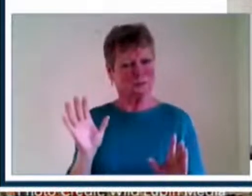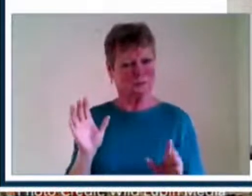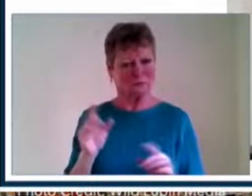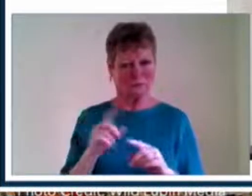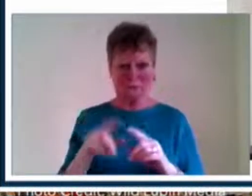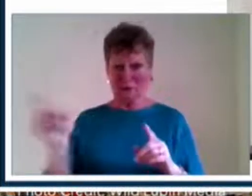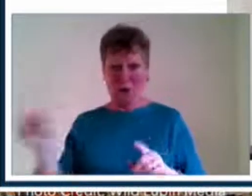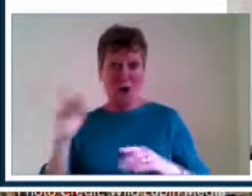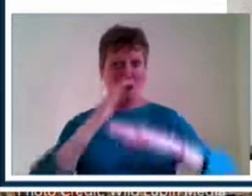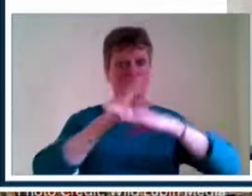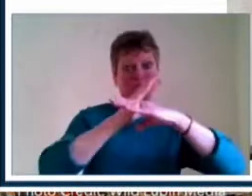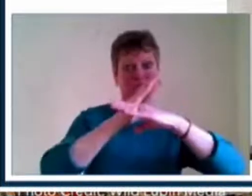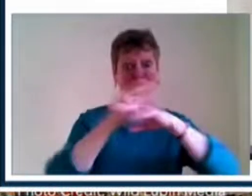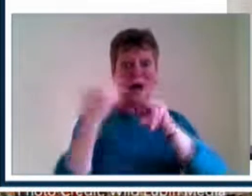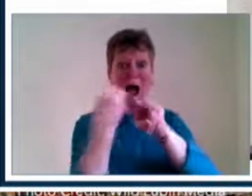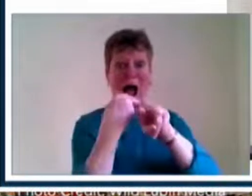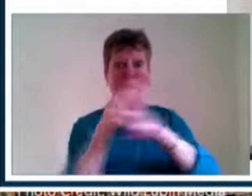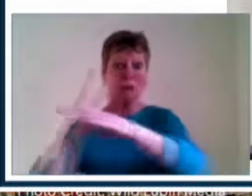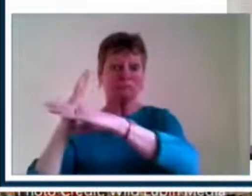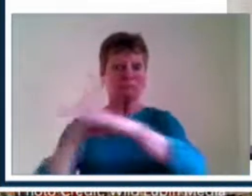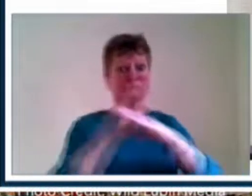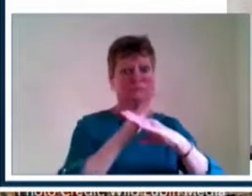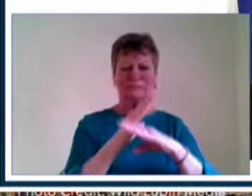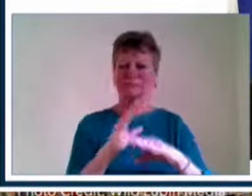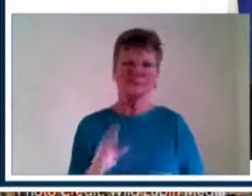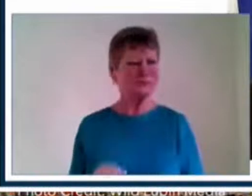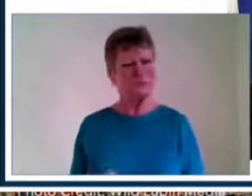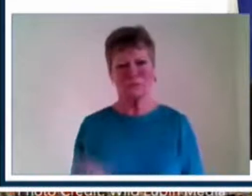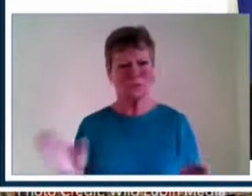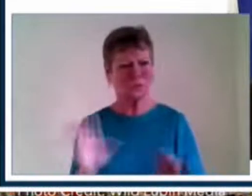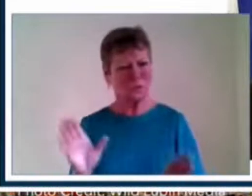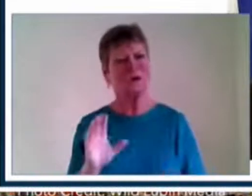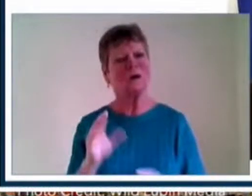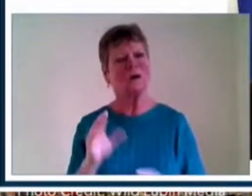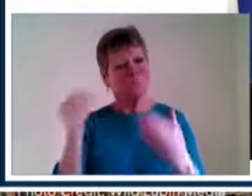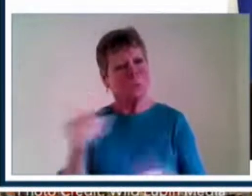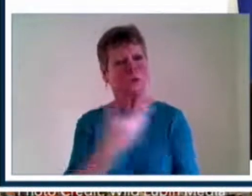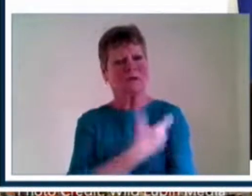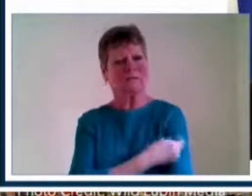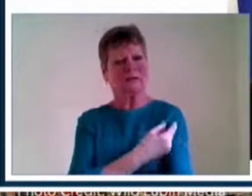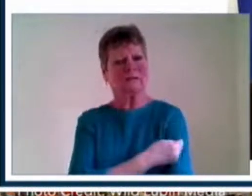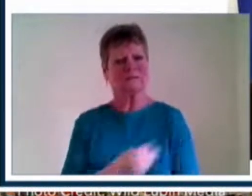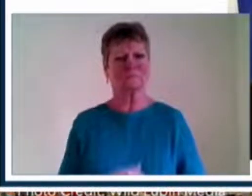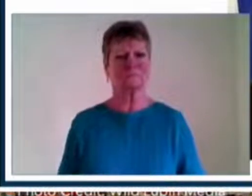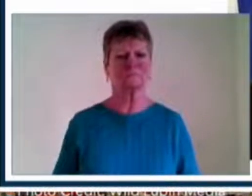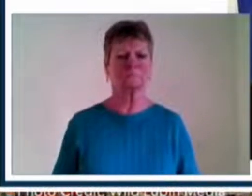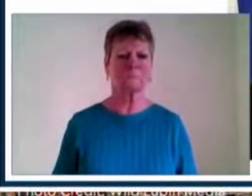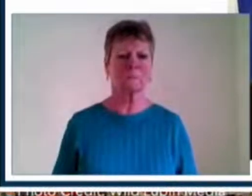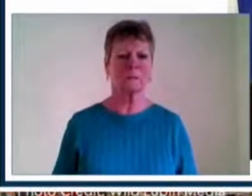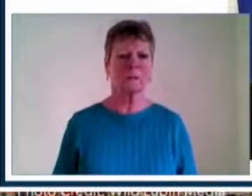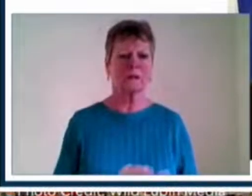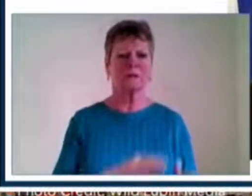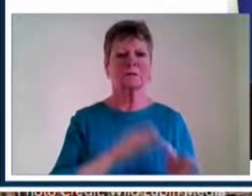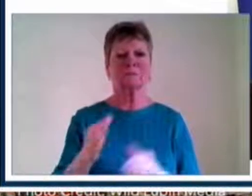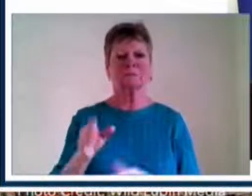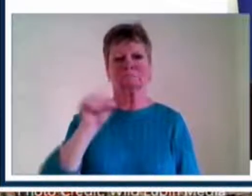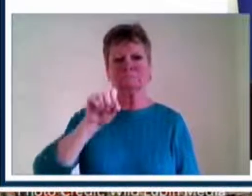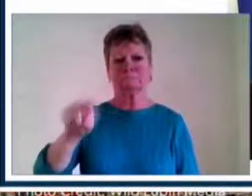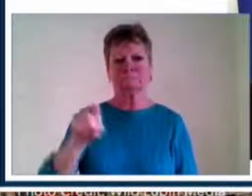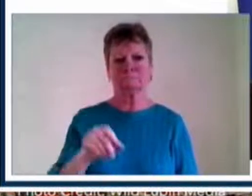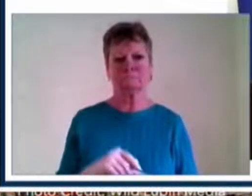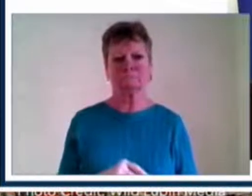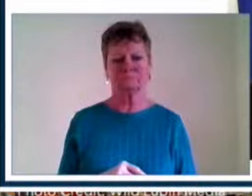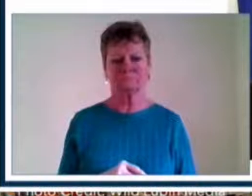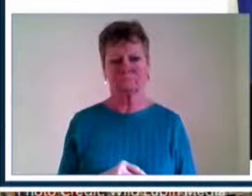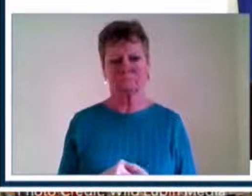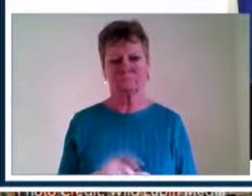blocking highways. It involves getting vaccinated. Go ahead with your follow-up, Natasha. Thank you. Dr. Strang, last week,